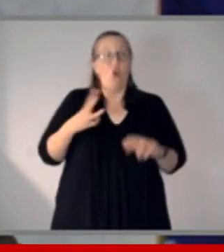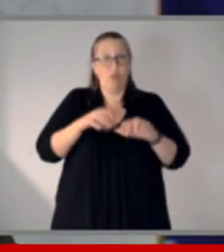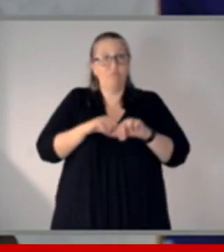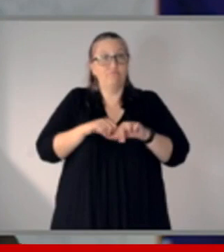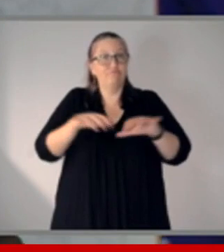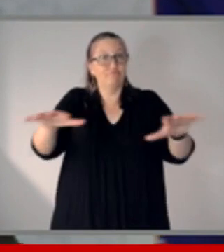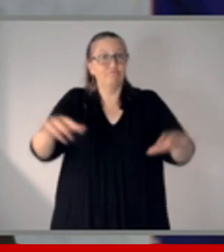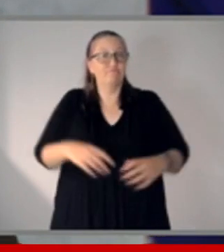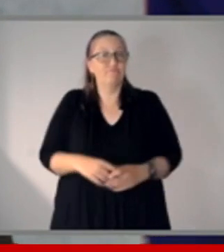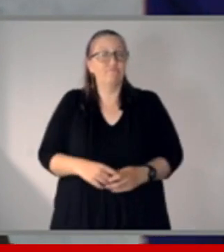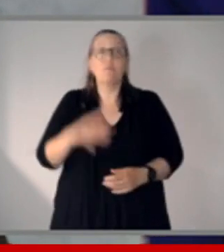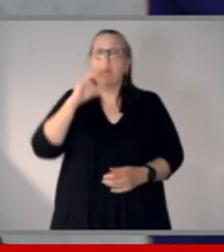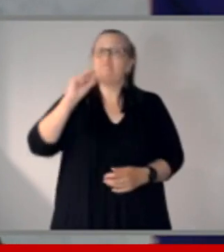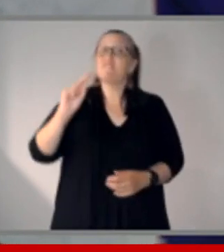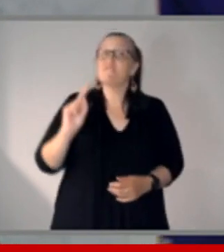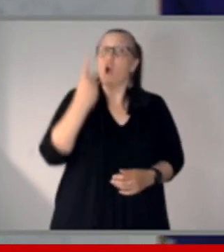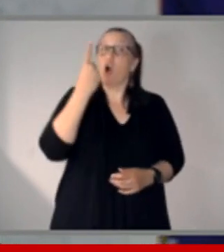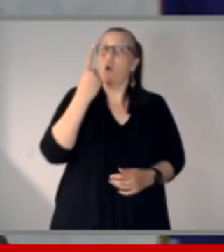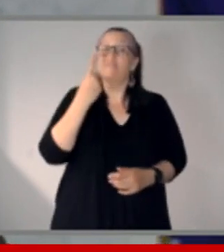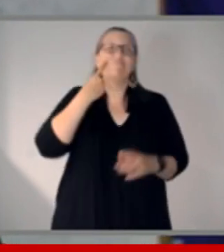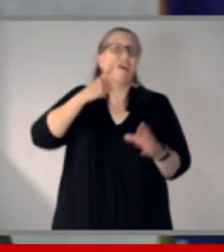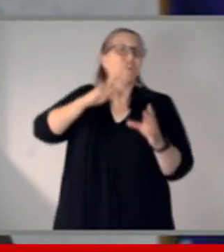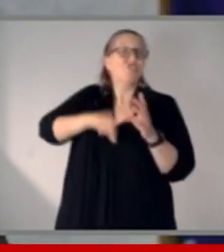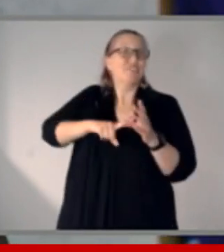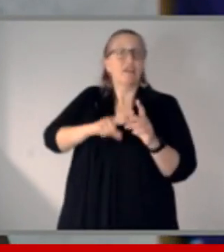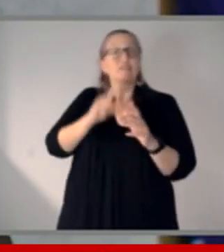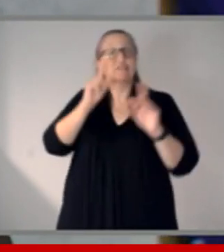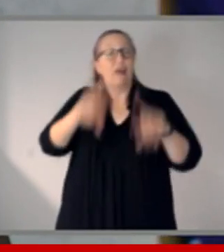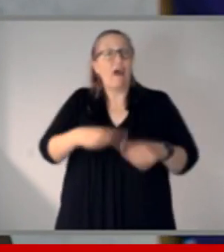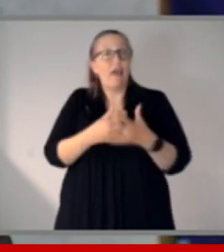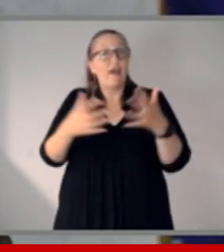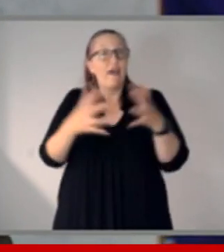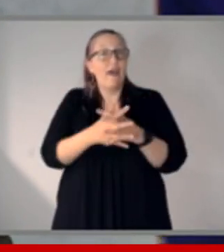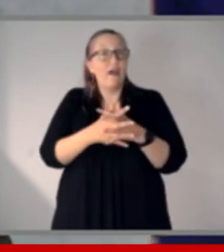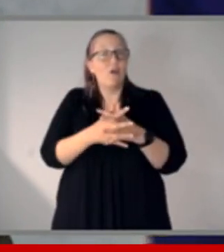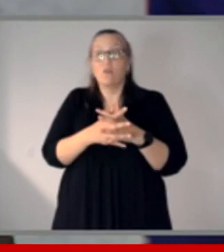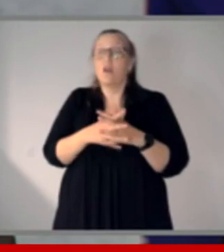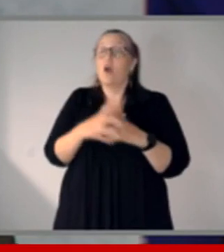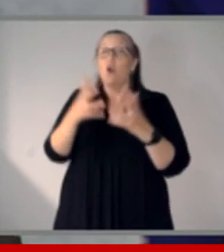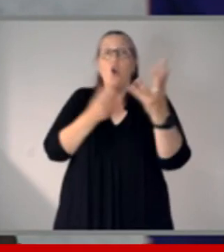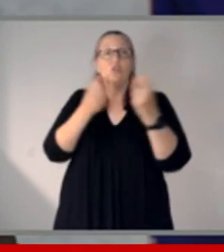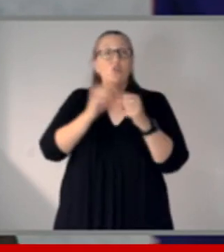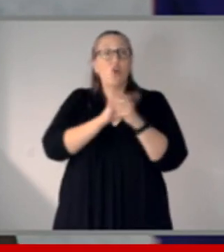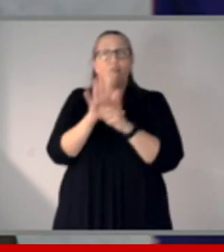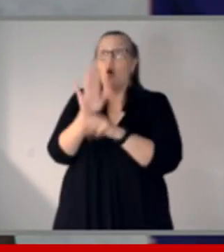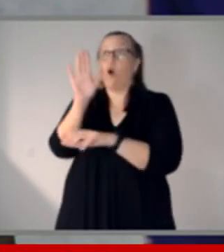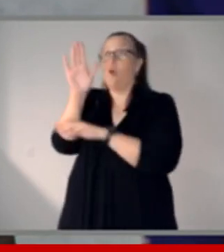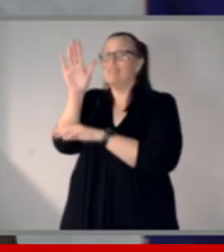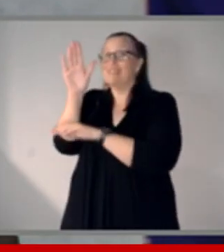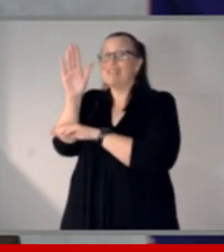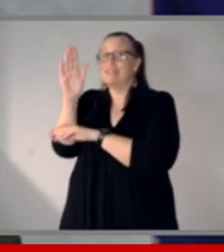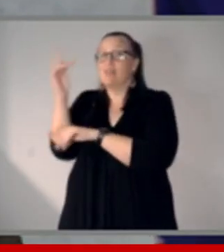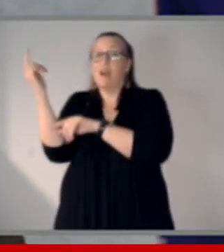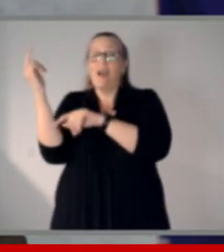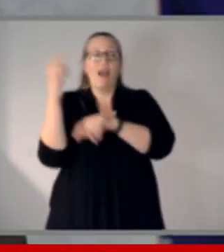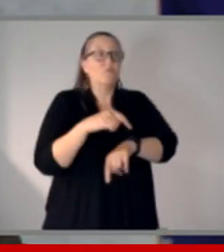pandemic, was mostly related to people coming from overseas, so overseas acquired cases and some local cases.